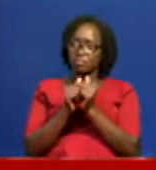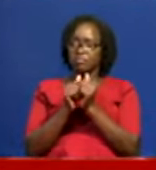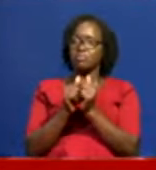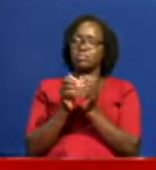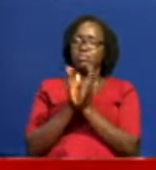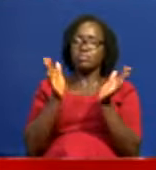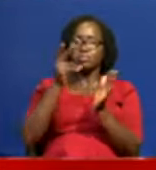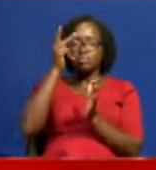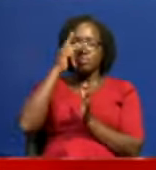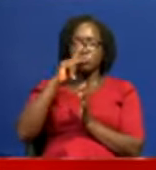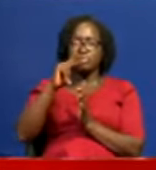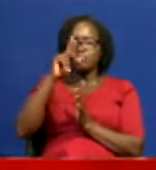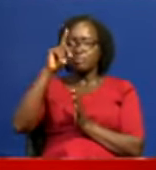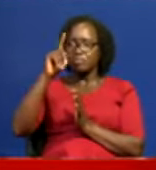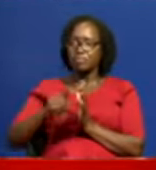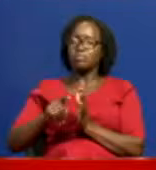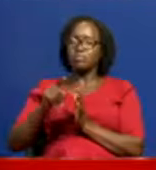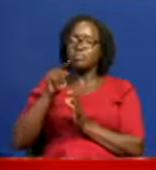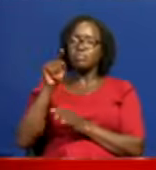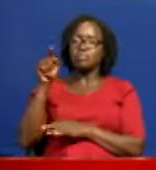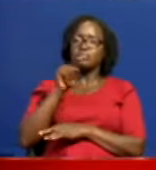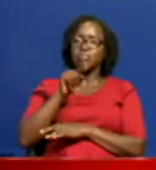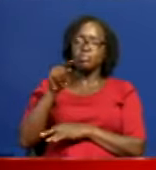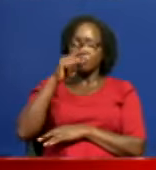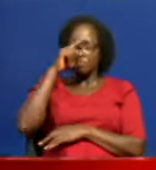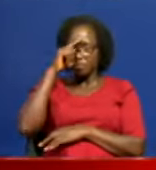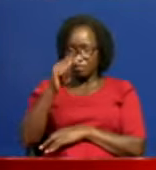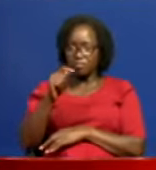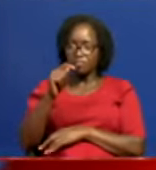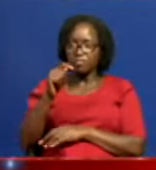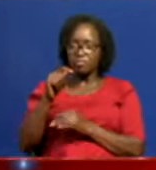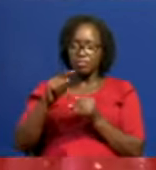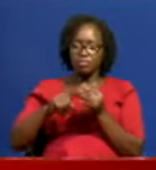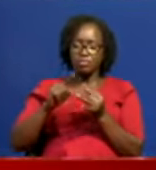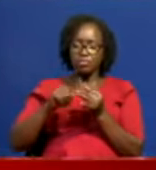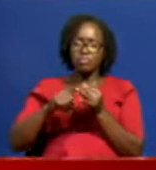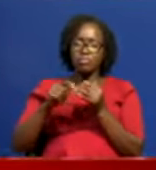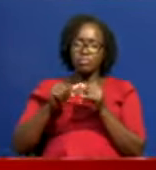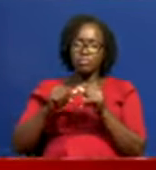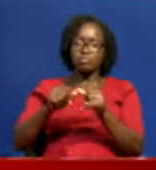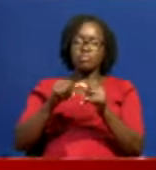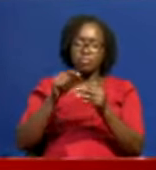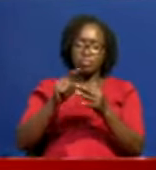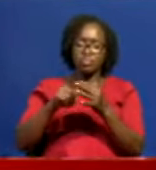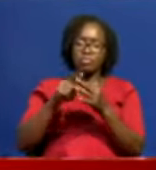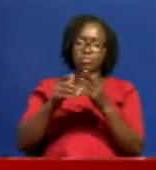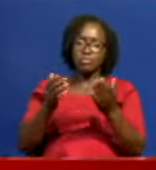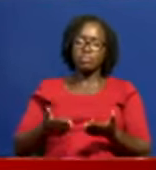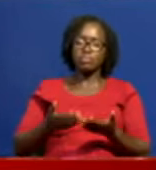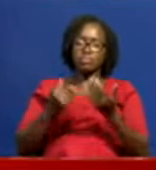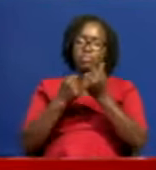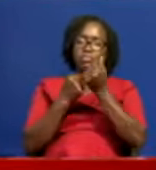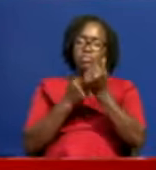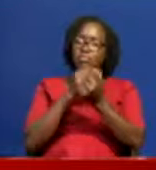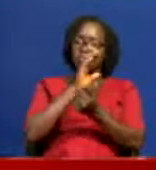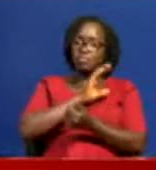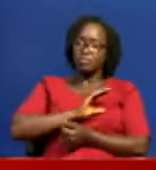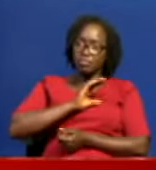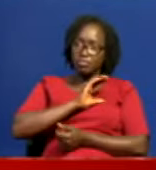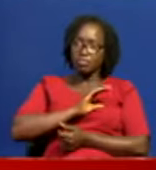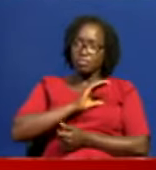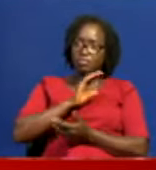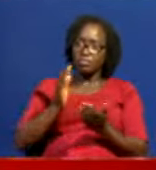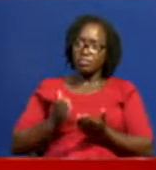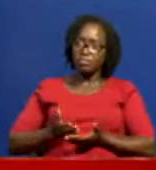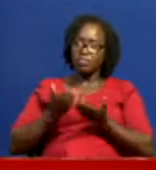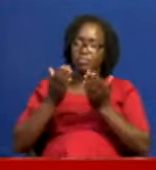Public policy must therefore respect, uphold, and promote this fundamental character,